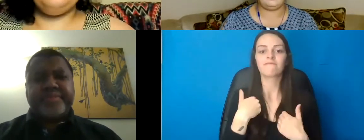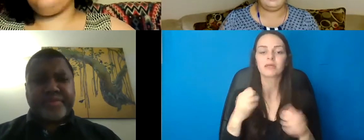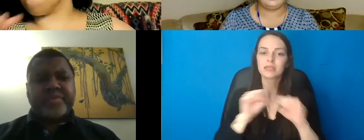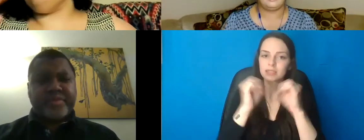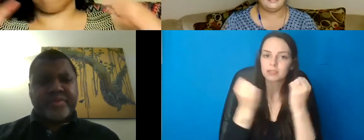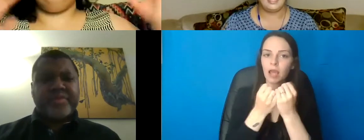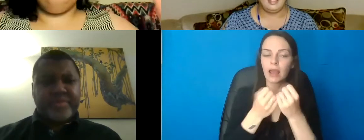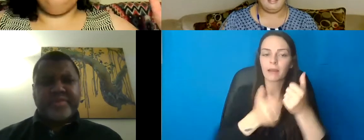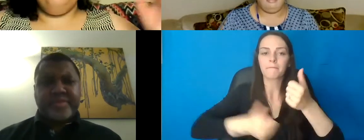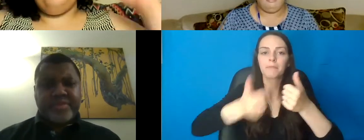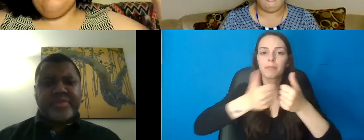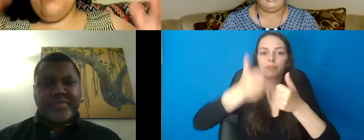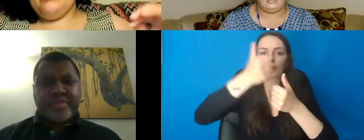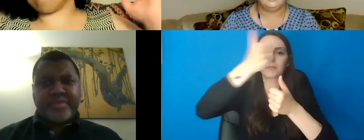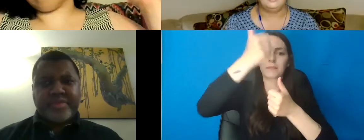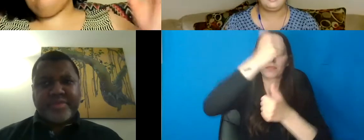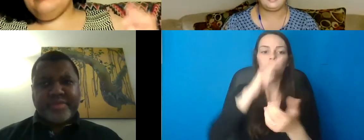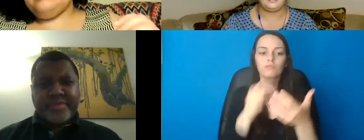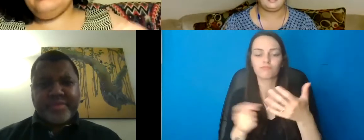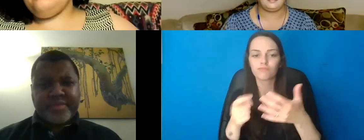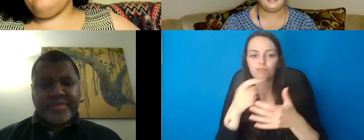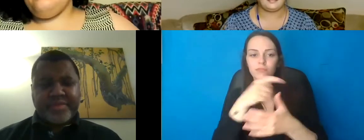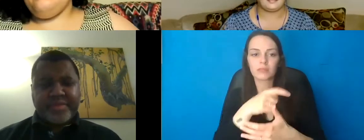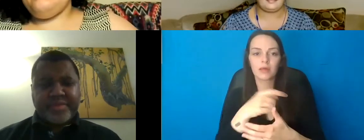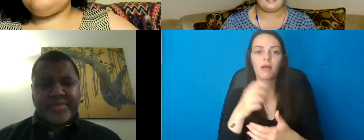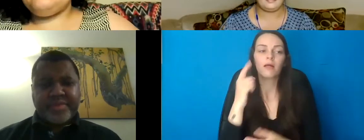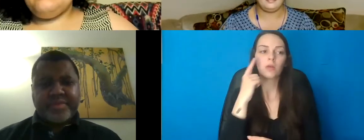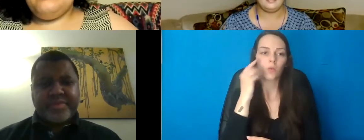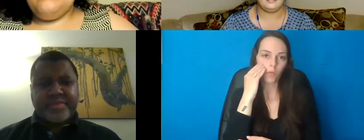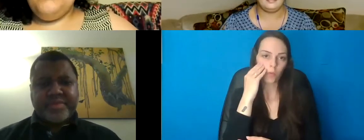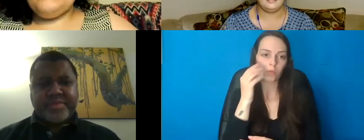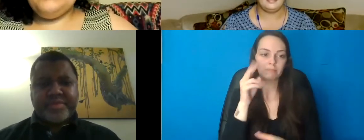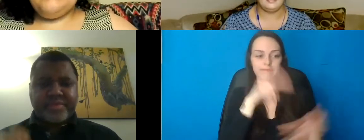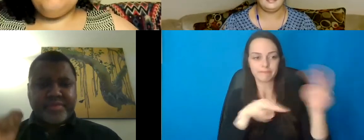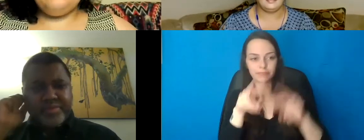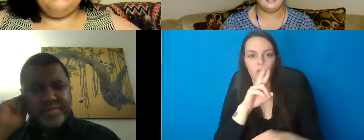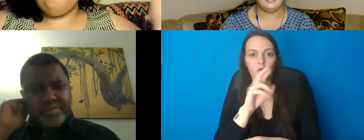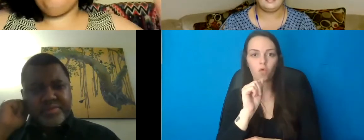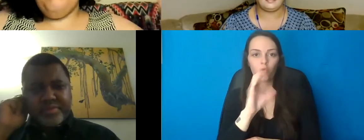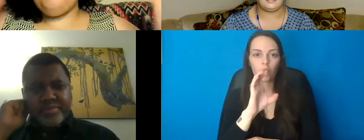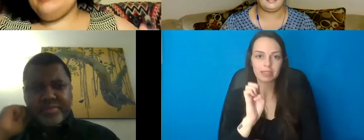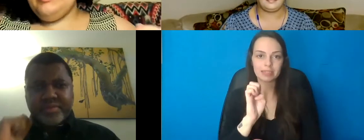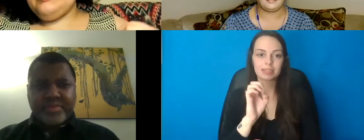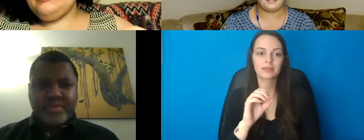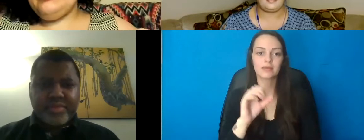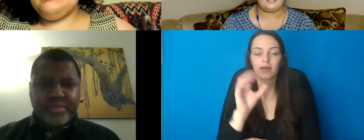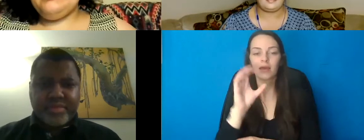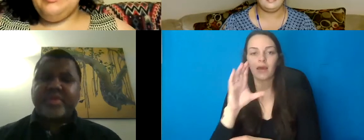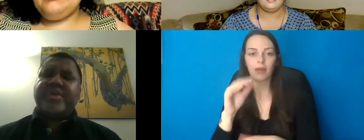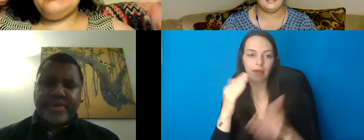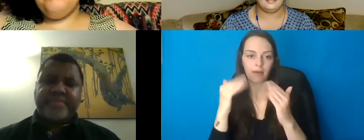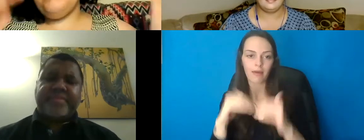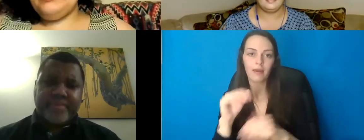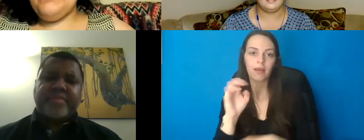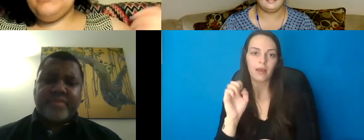and within like when we look at race and ethnicity, it's we also look at like ability